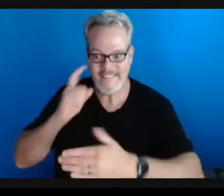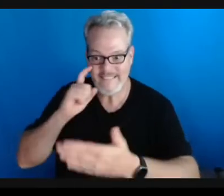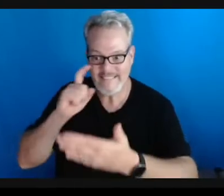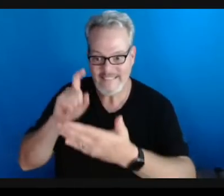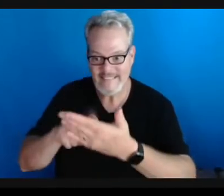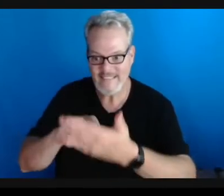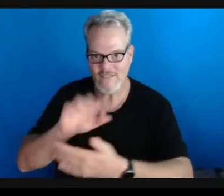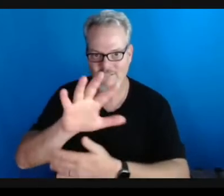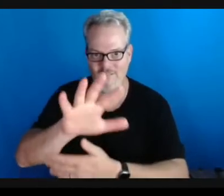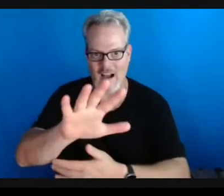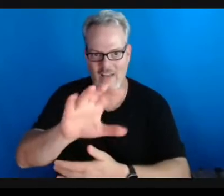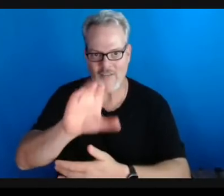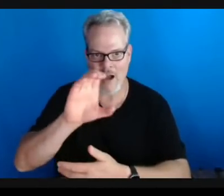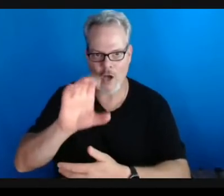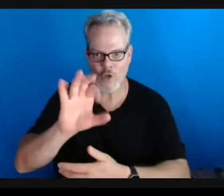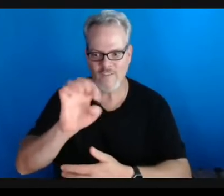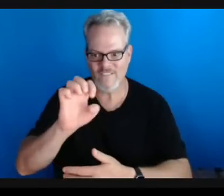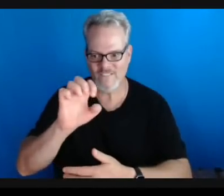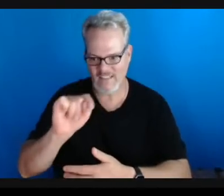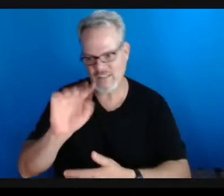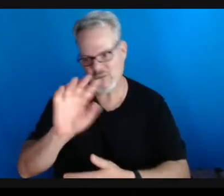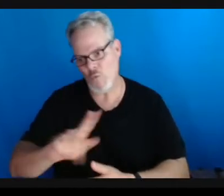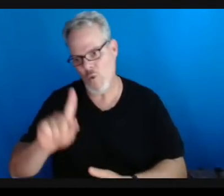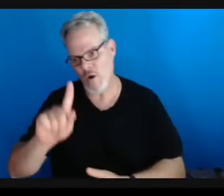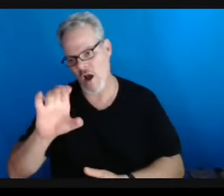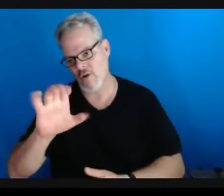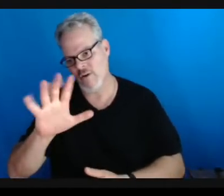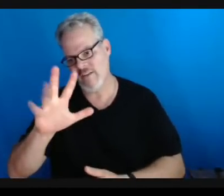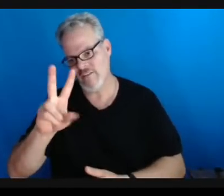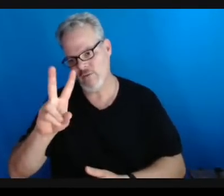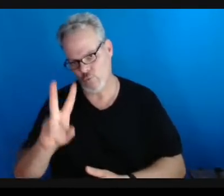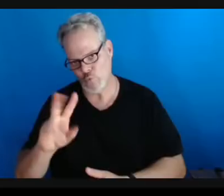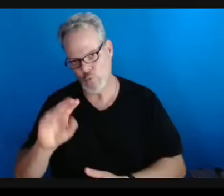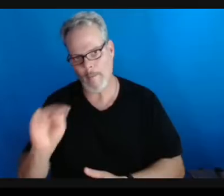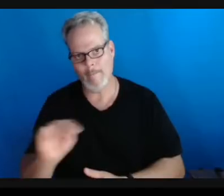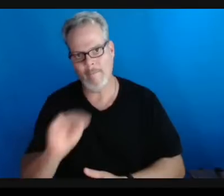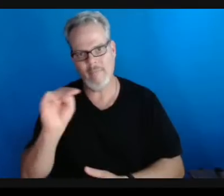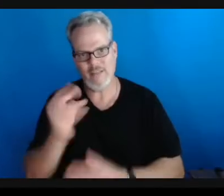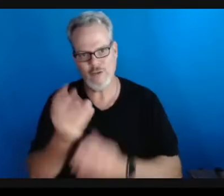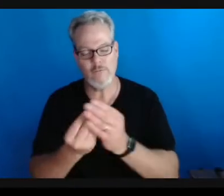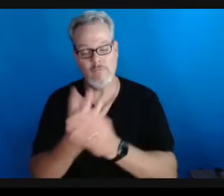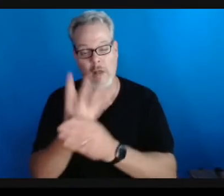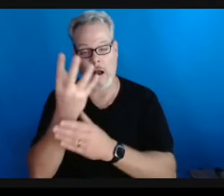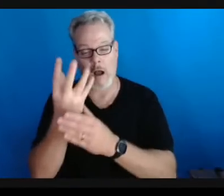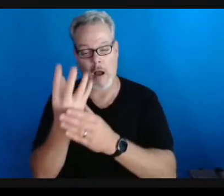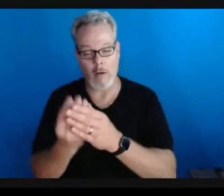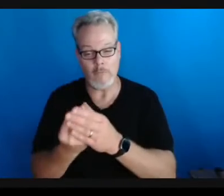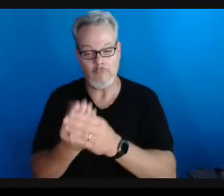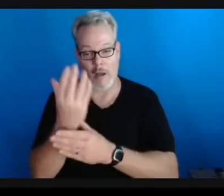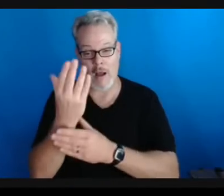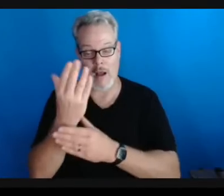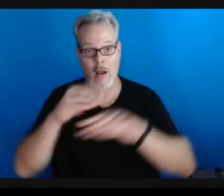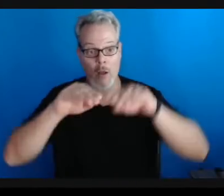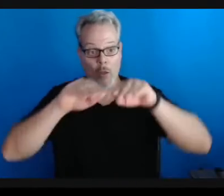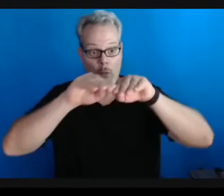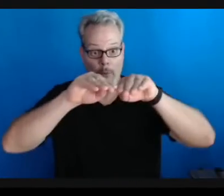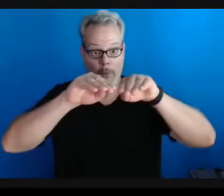feet, 152 meter fountains. They note that the wall behind the vent